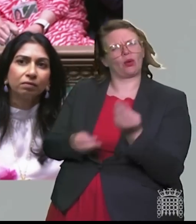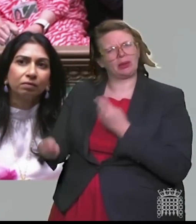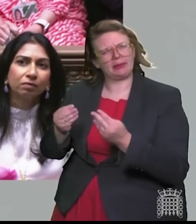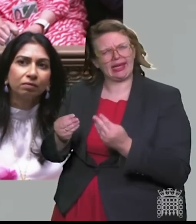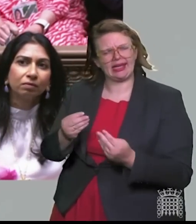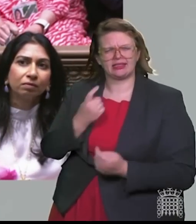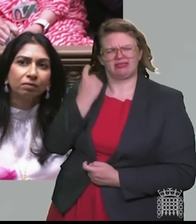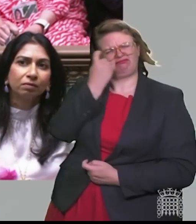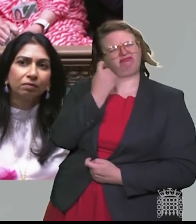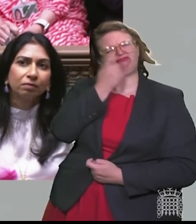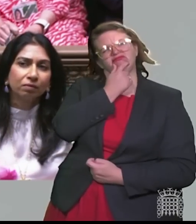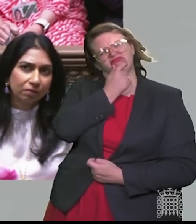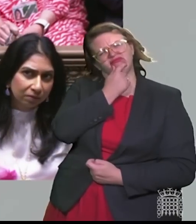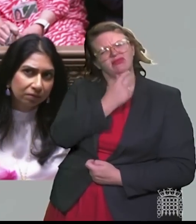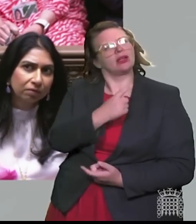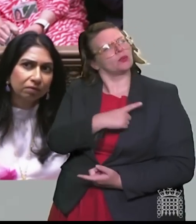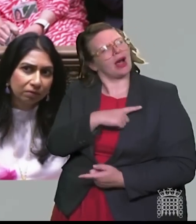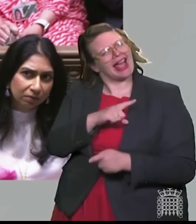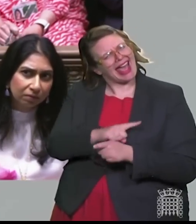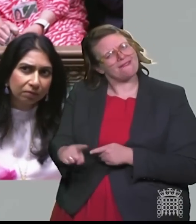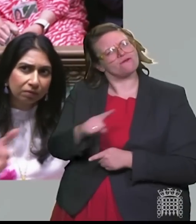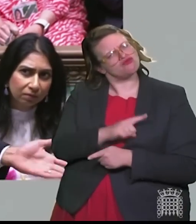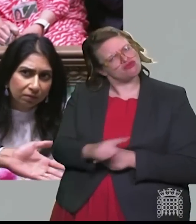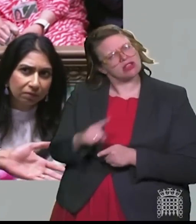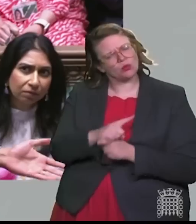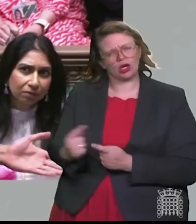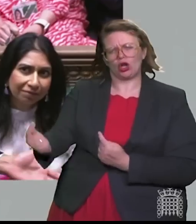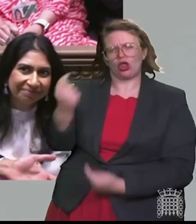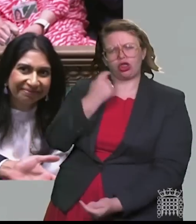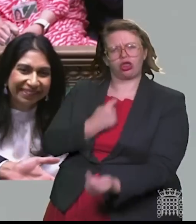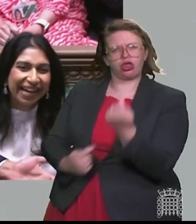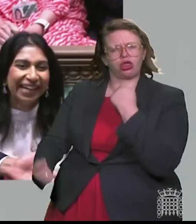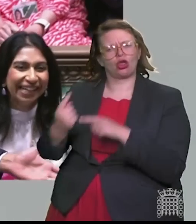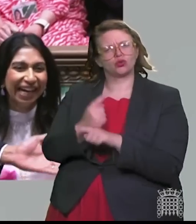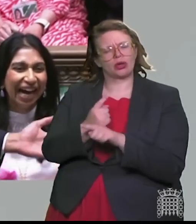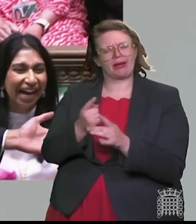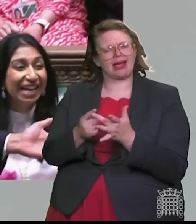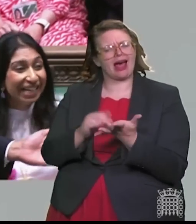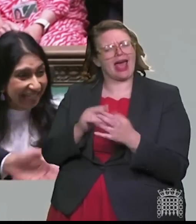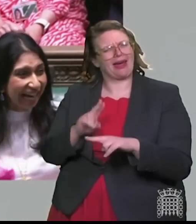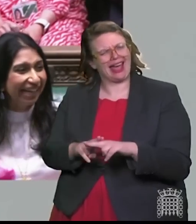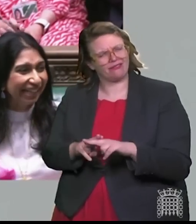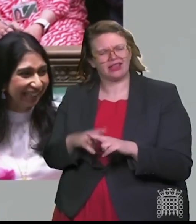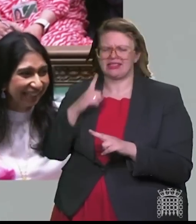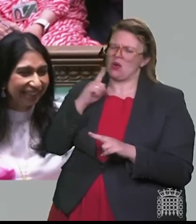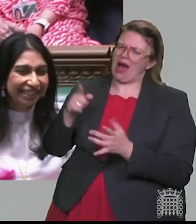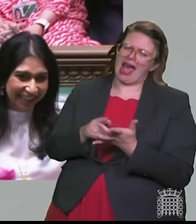stood here week after week when he's been so keen to quote the IMF, Mr. Speaker.